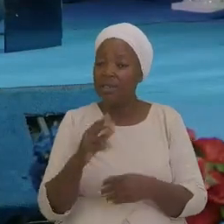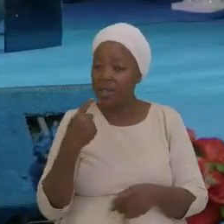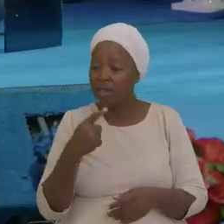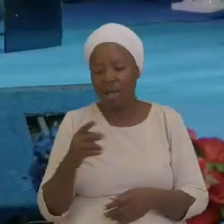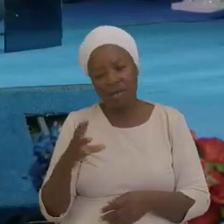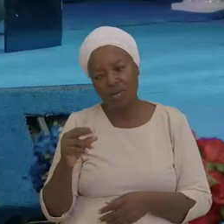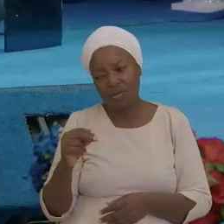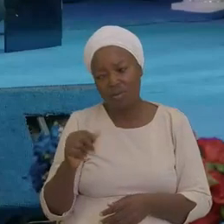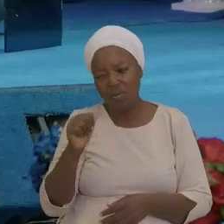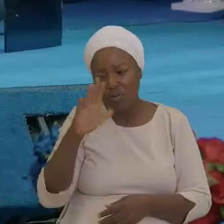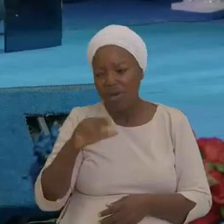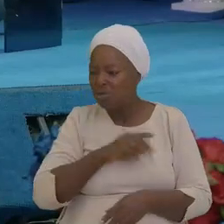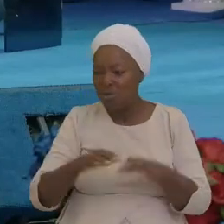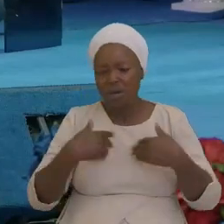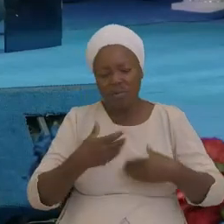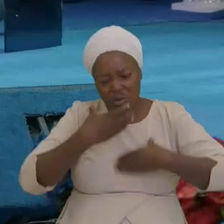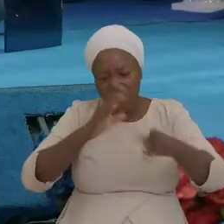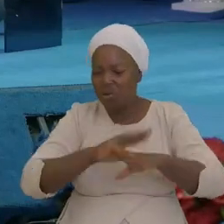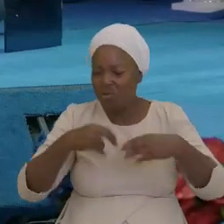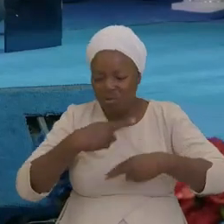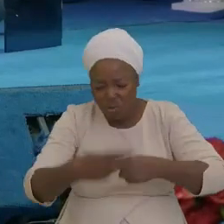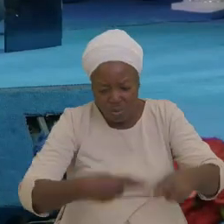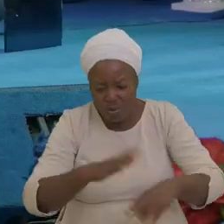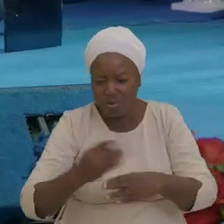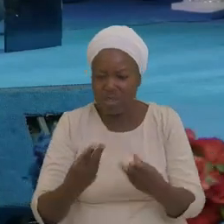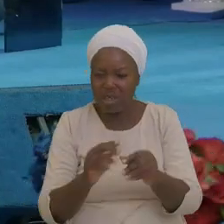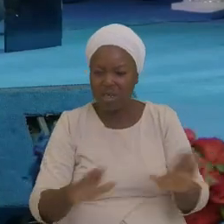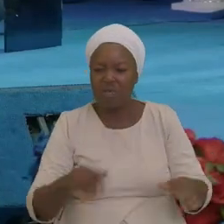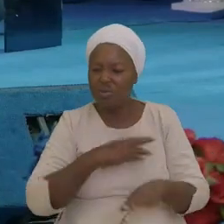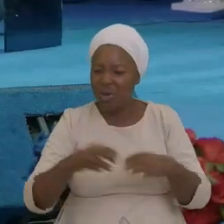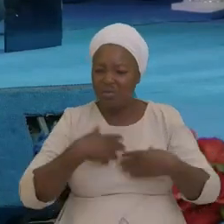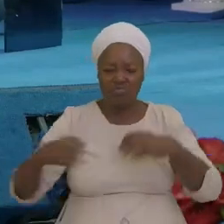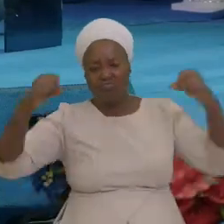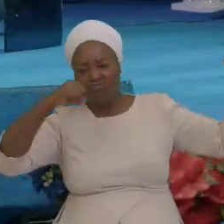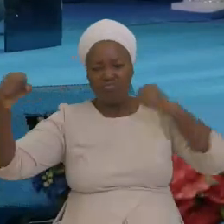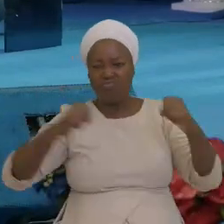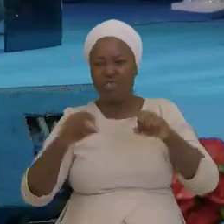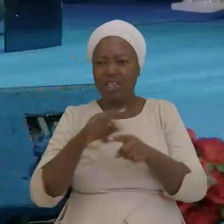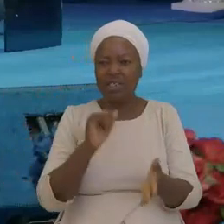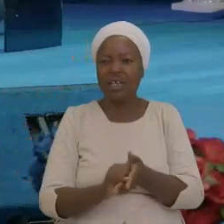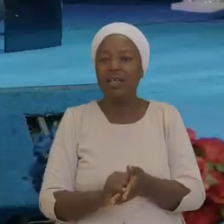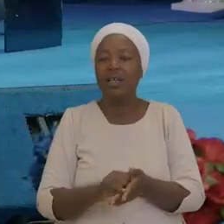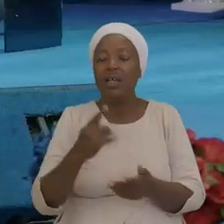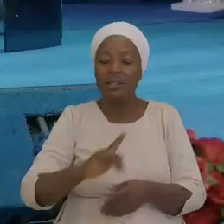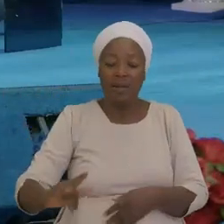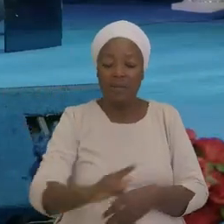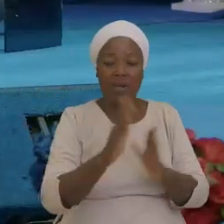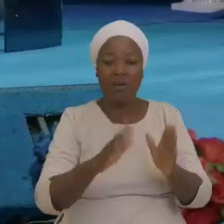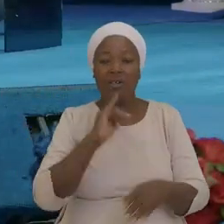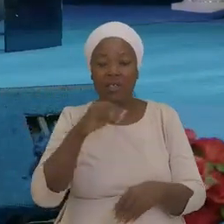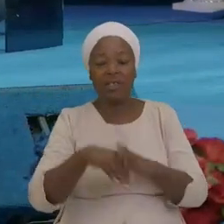roll on the ground. You don't have to do any gymnastics. The pilot is in